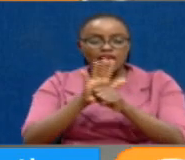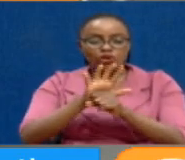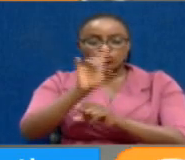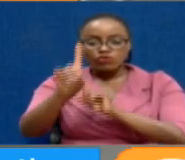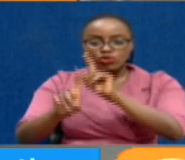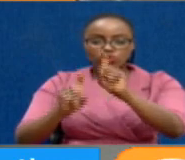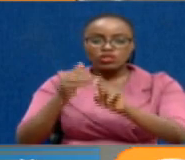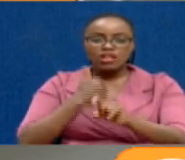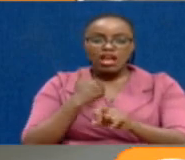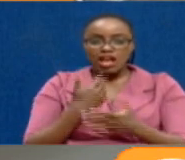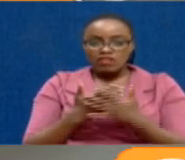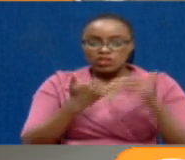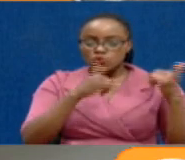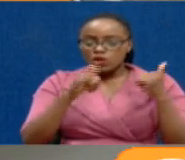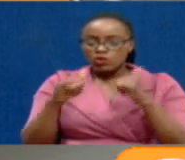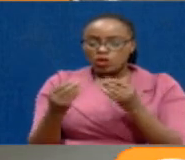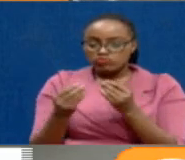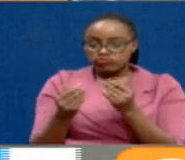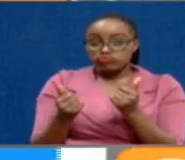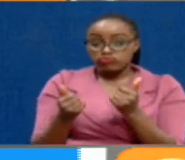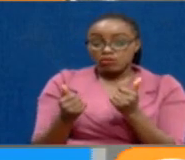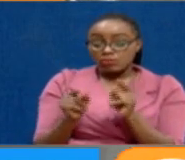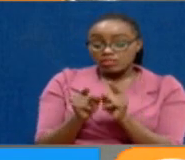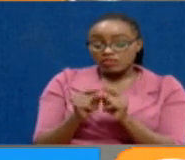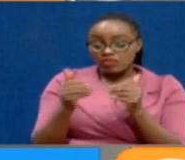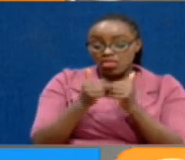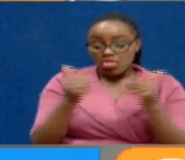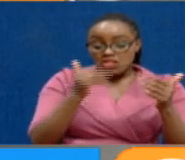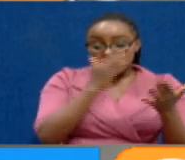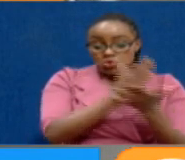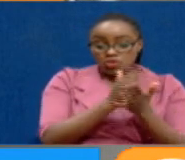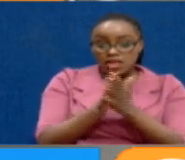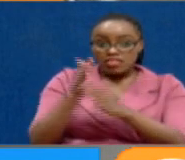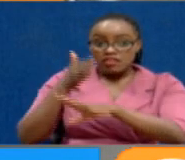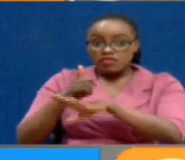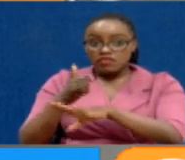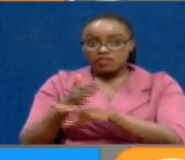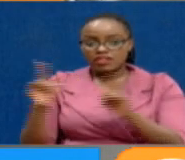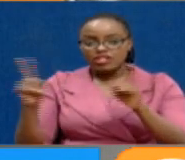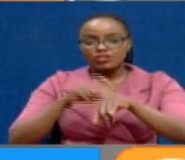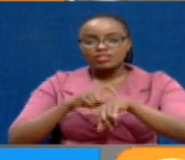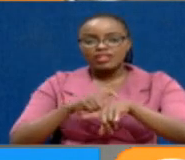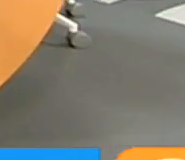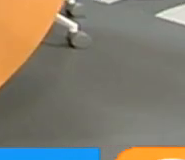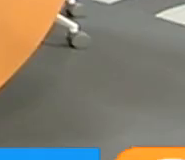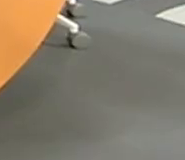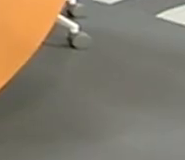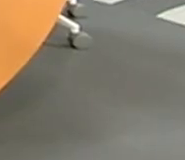questions coming through. We'll try and get them through and separate the facts from the fiction just a bit.